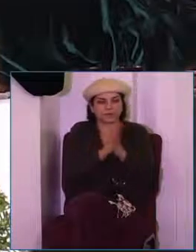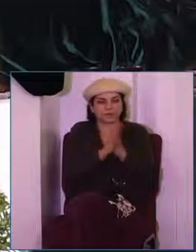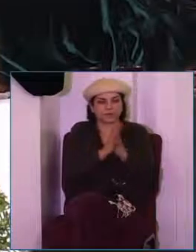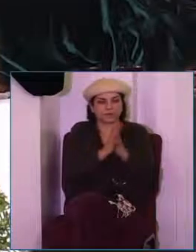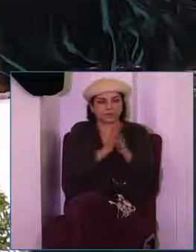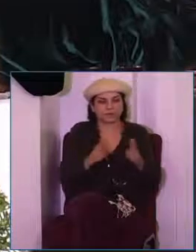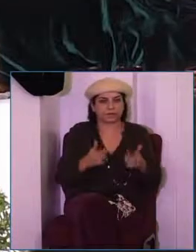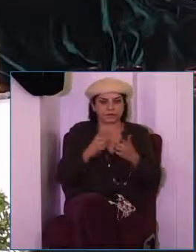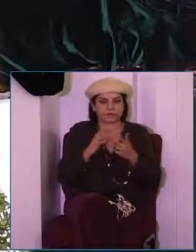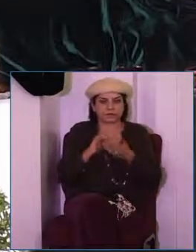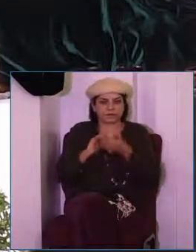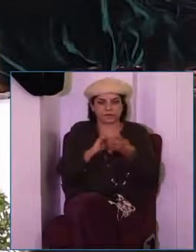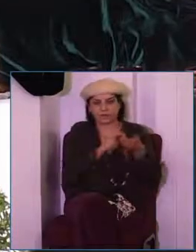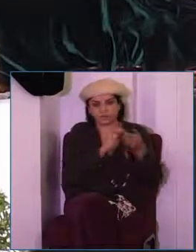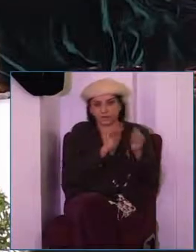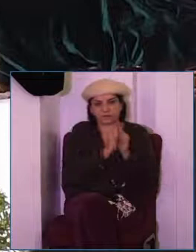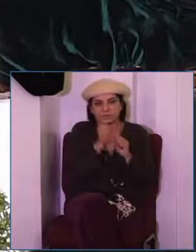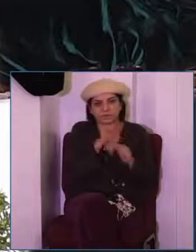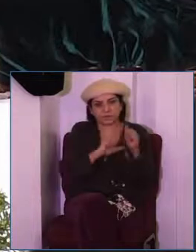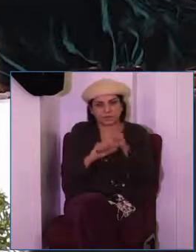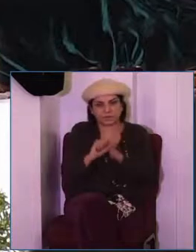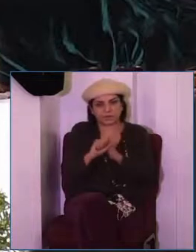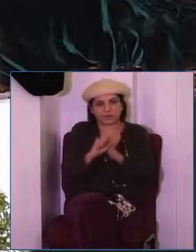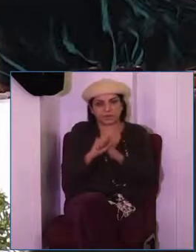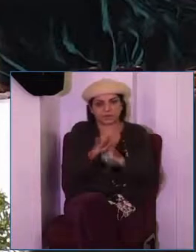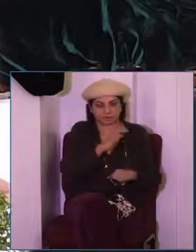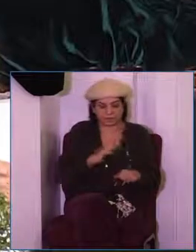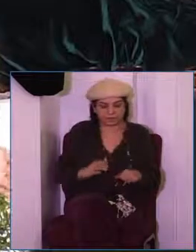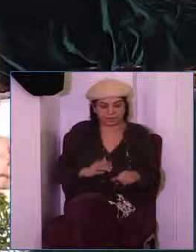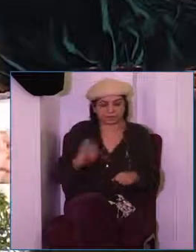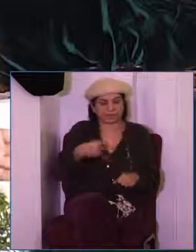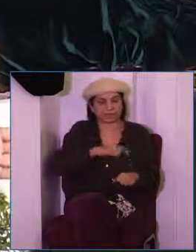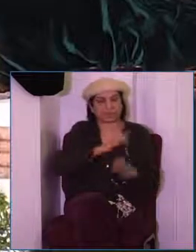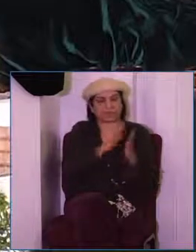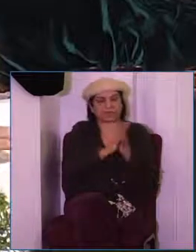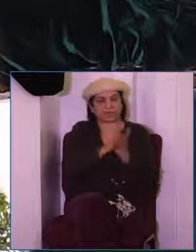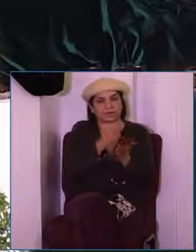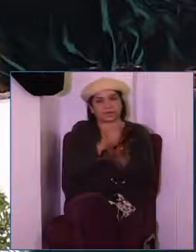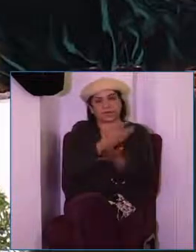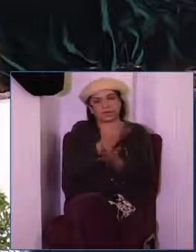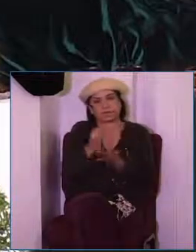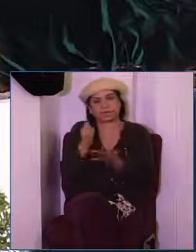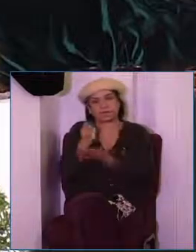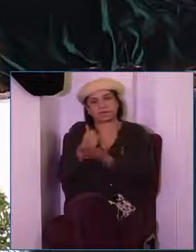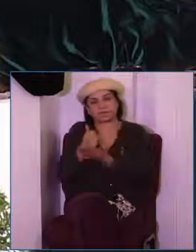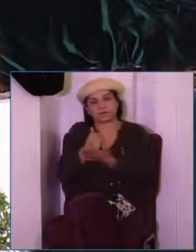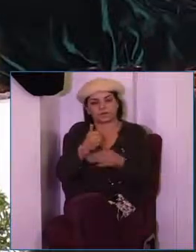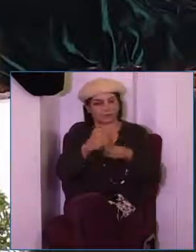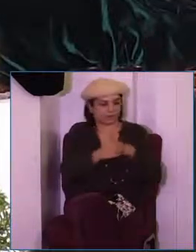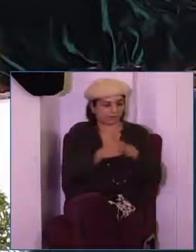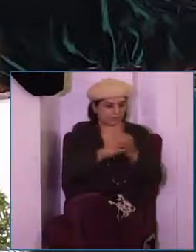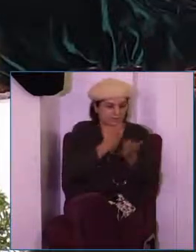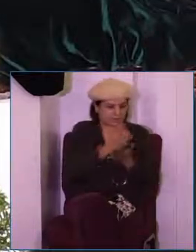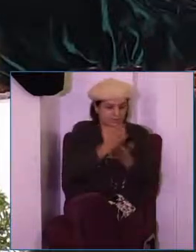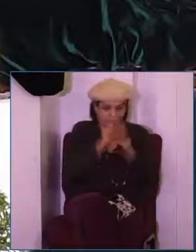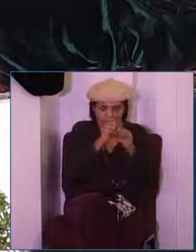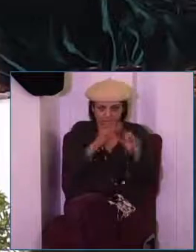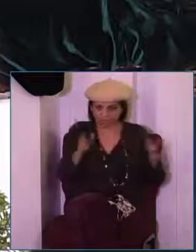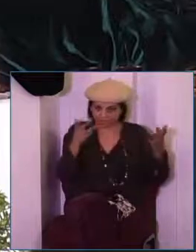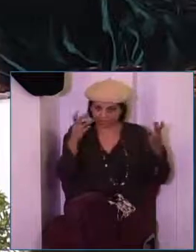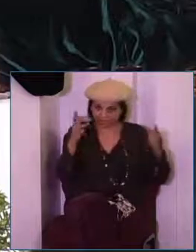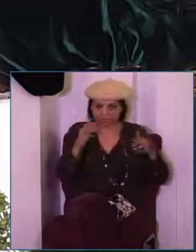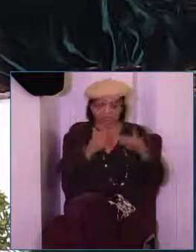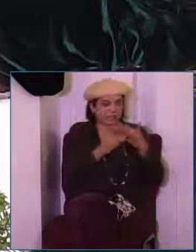Amen and amen. The bread and the cup have been blessed. No matter what